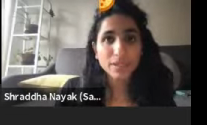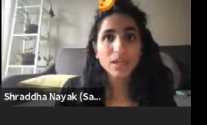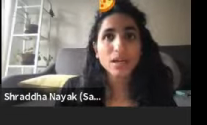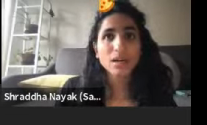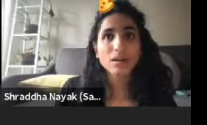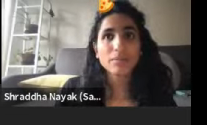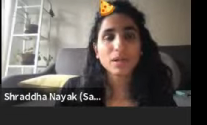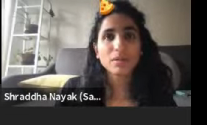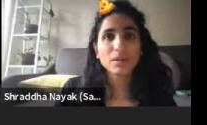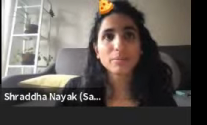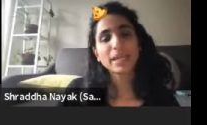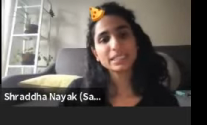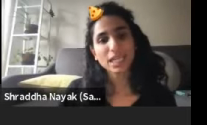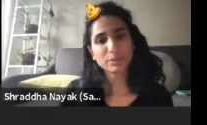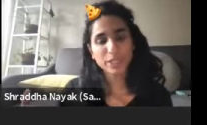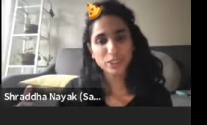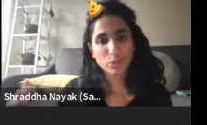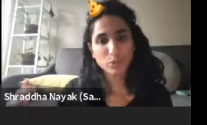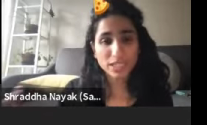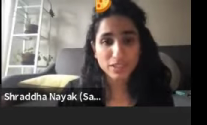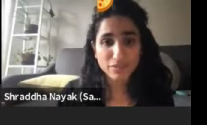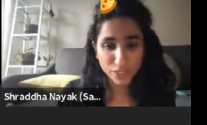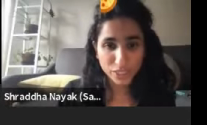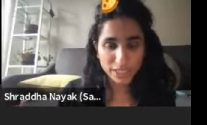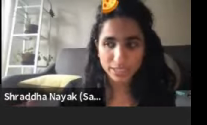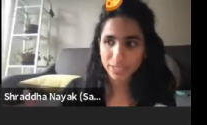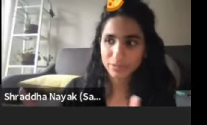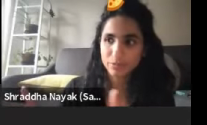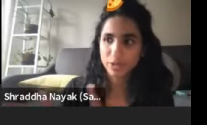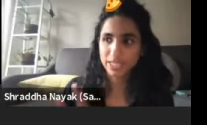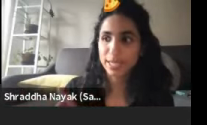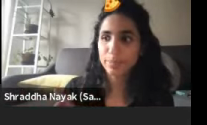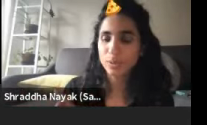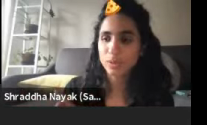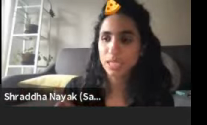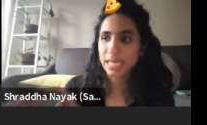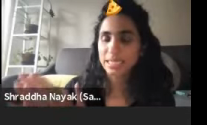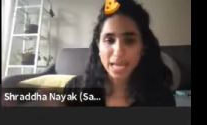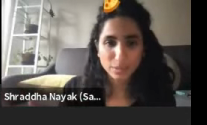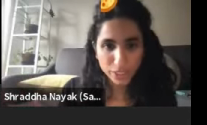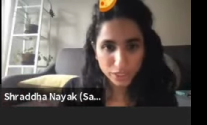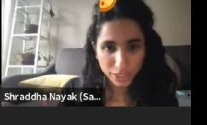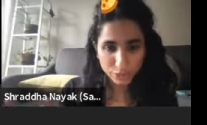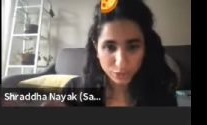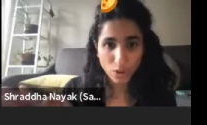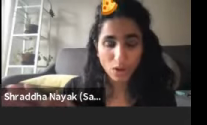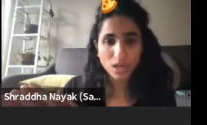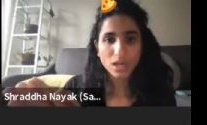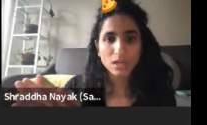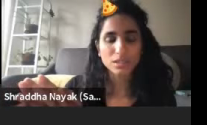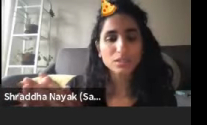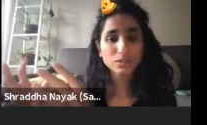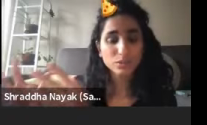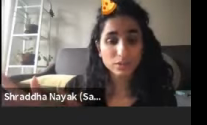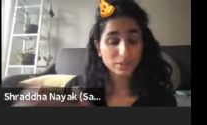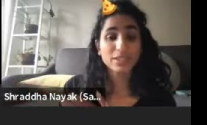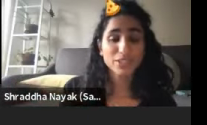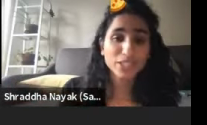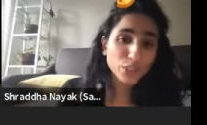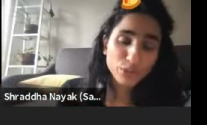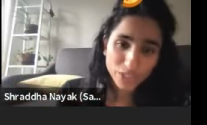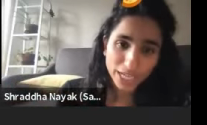them many times based on what the convention is. Like, for example, in the animation that you saw,